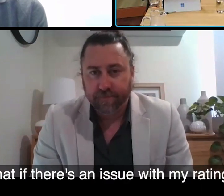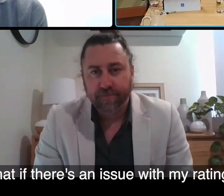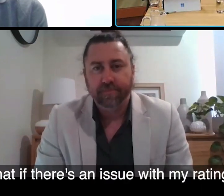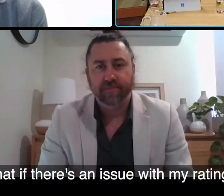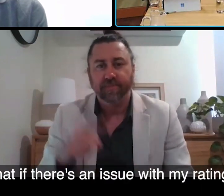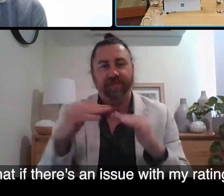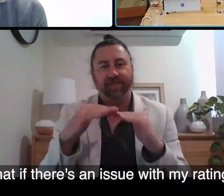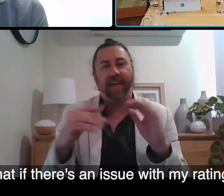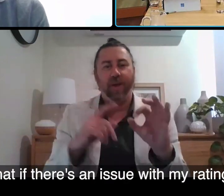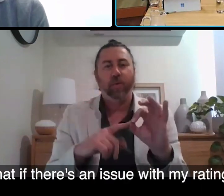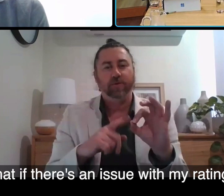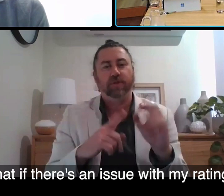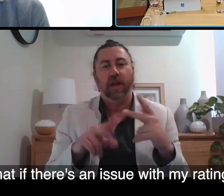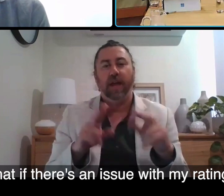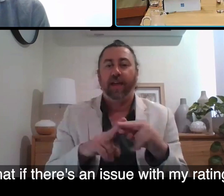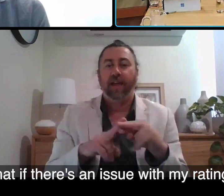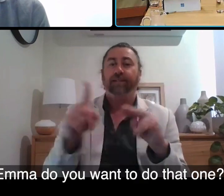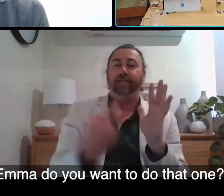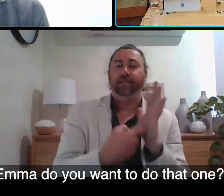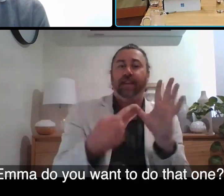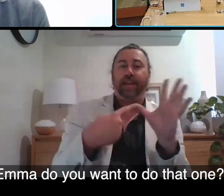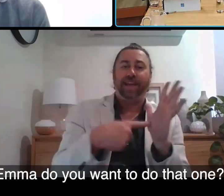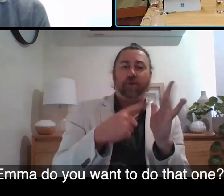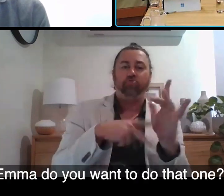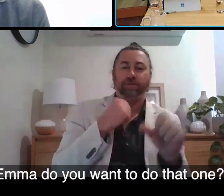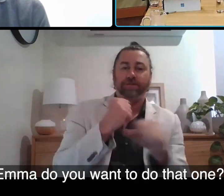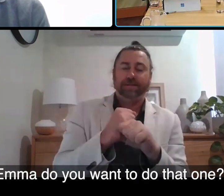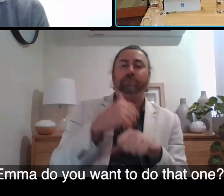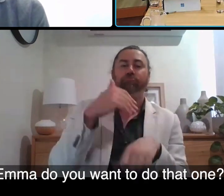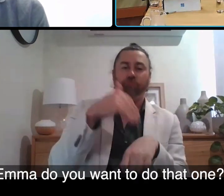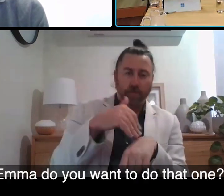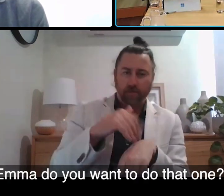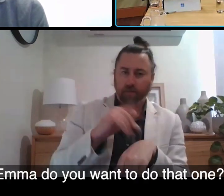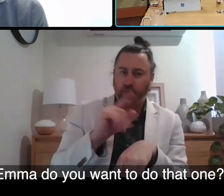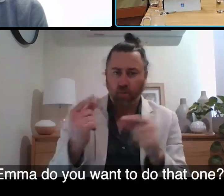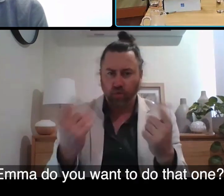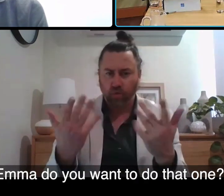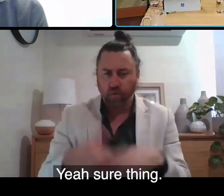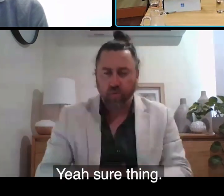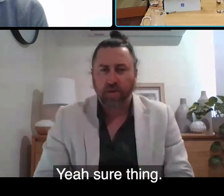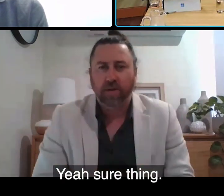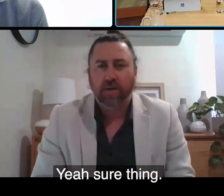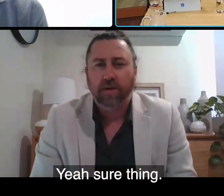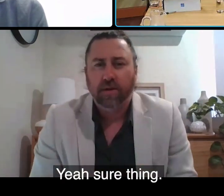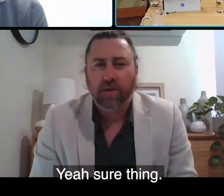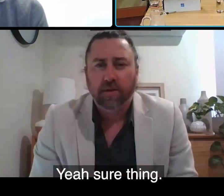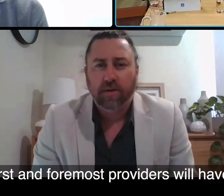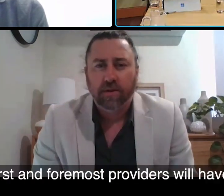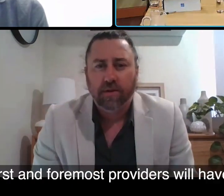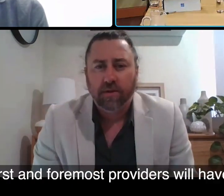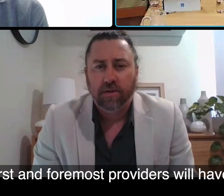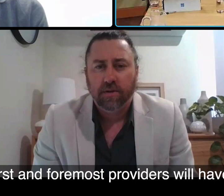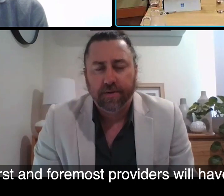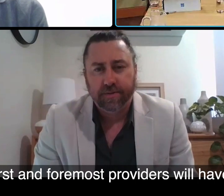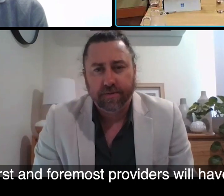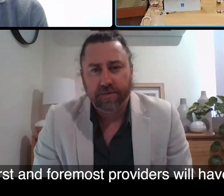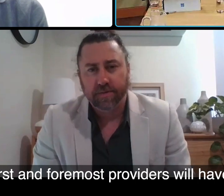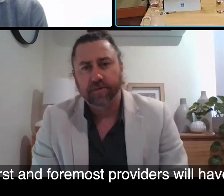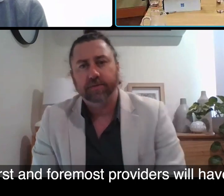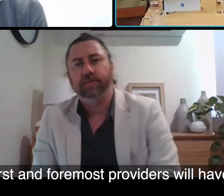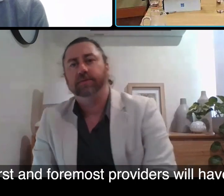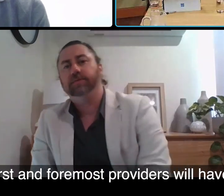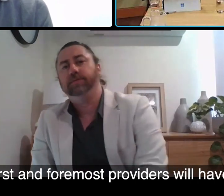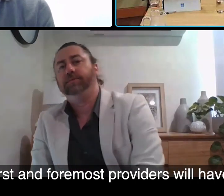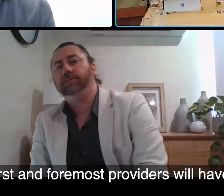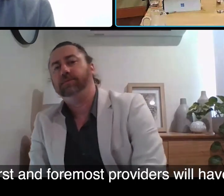if there's an issue with my rating? Emma, do you want to do that one? Yeah, sure thing.